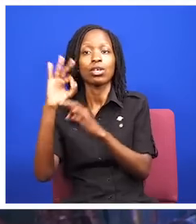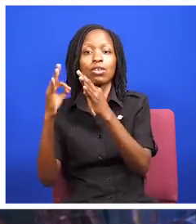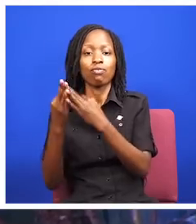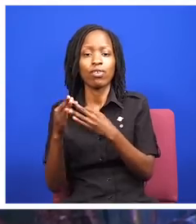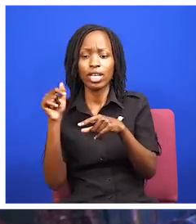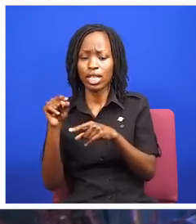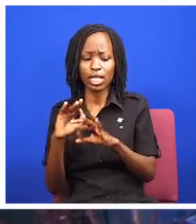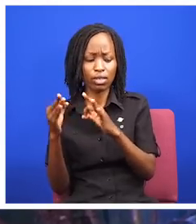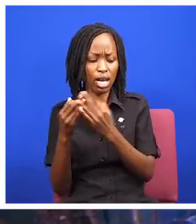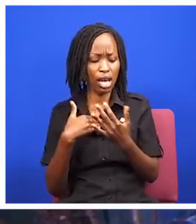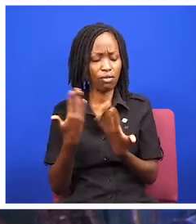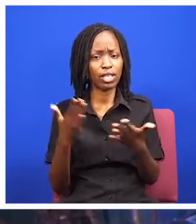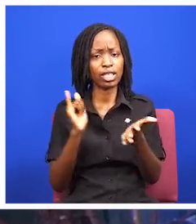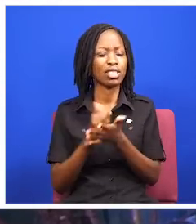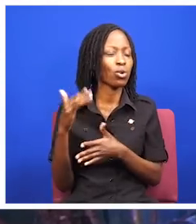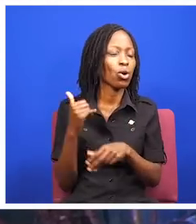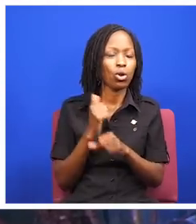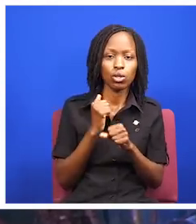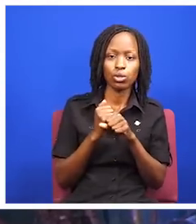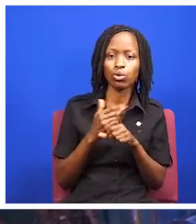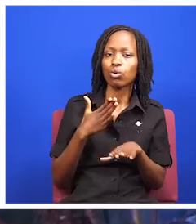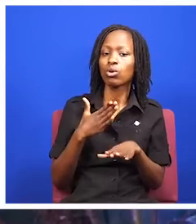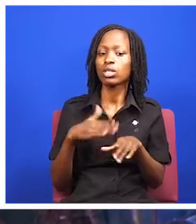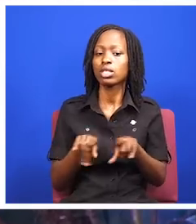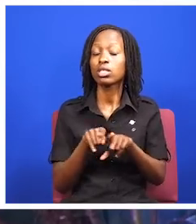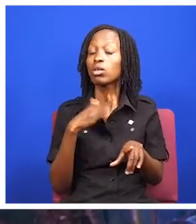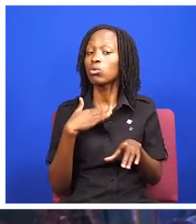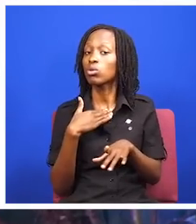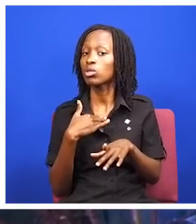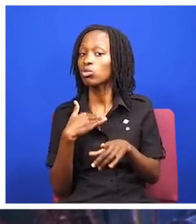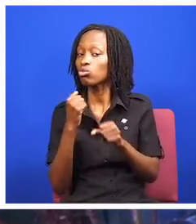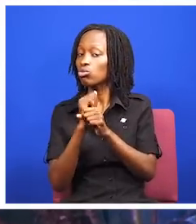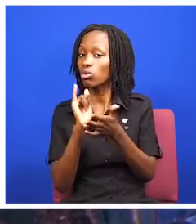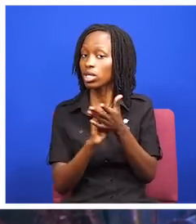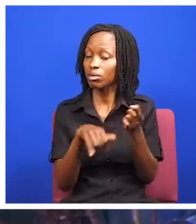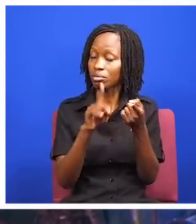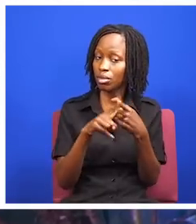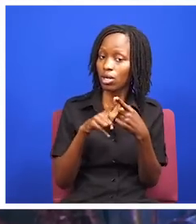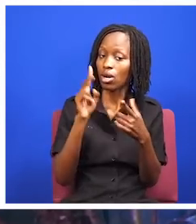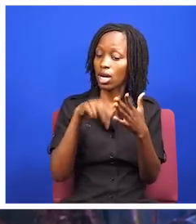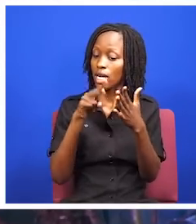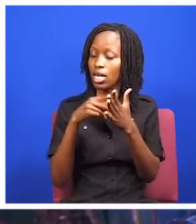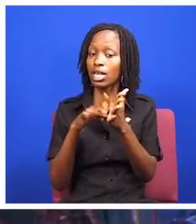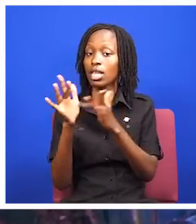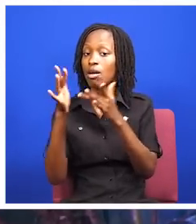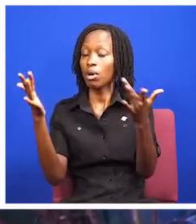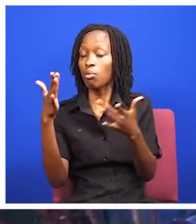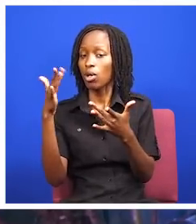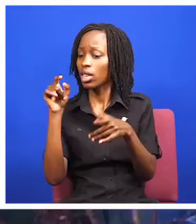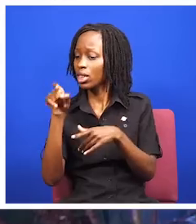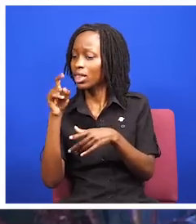that we do that I wouldn't want you to miss out on. The first thing is that we read the Word of God. This should be your